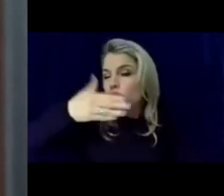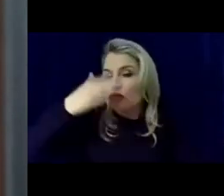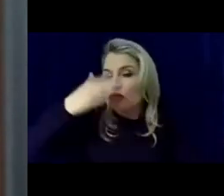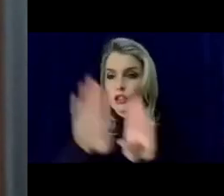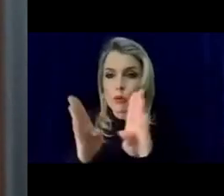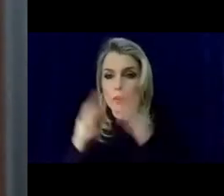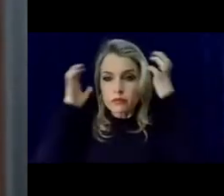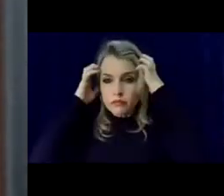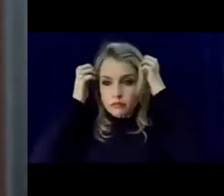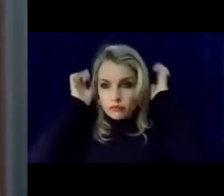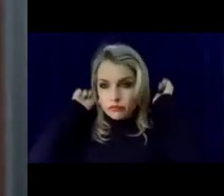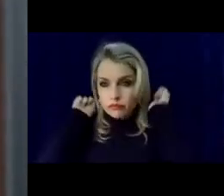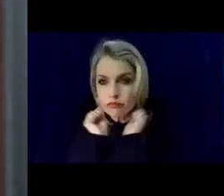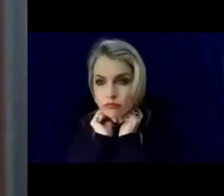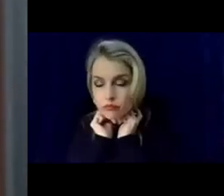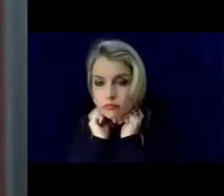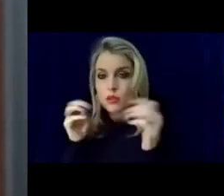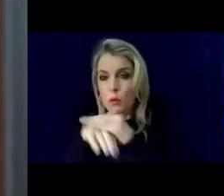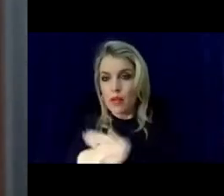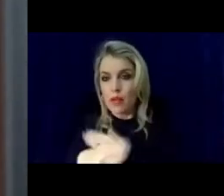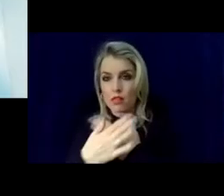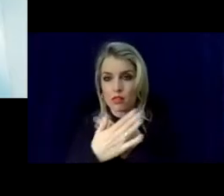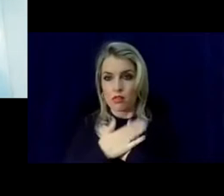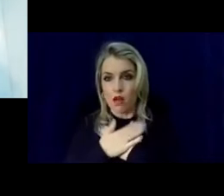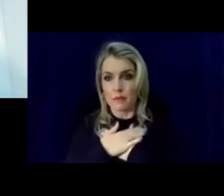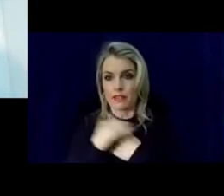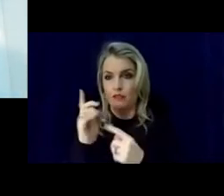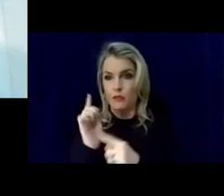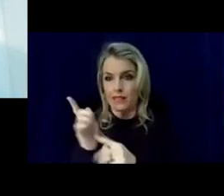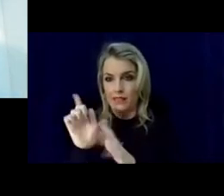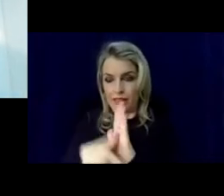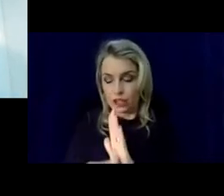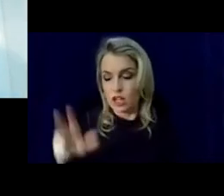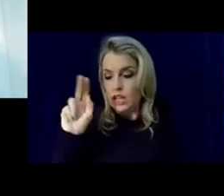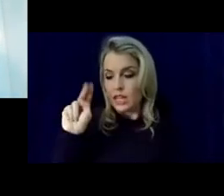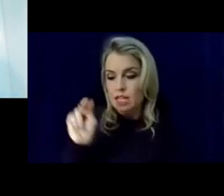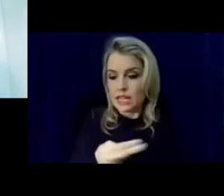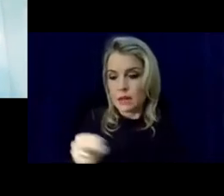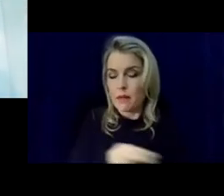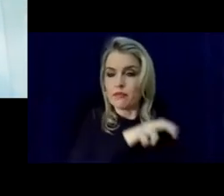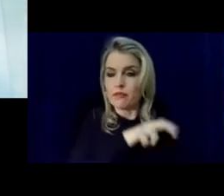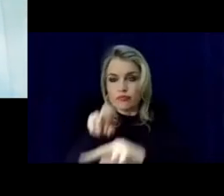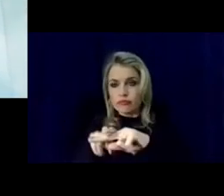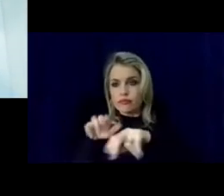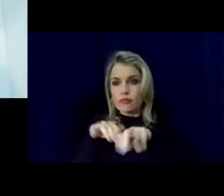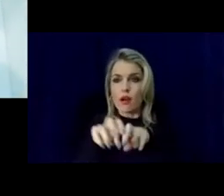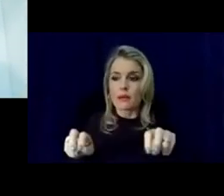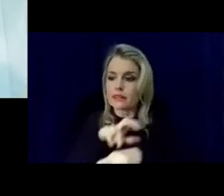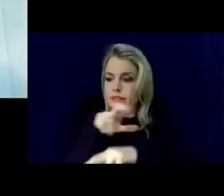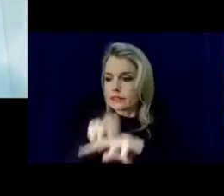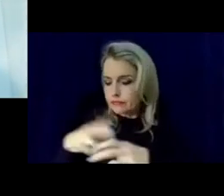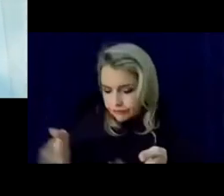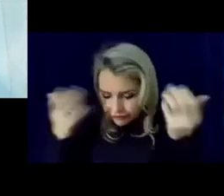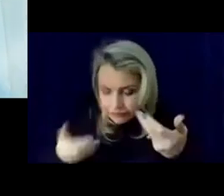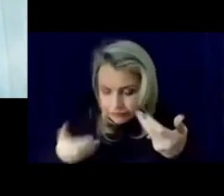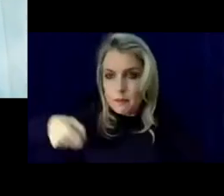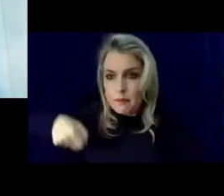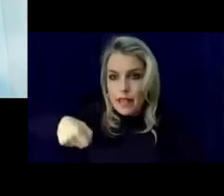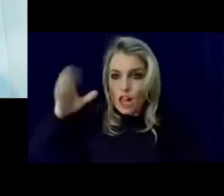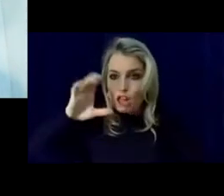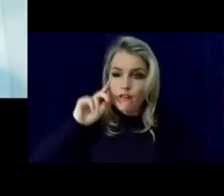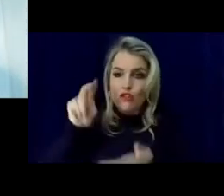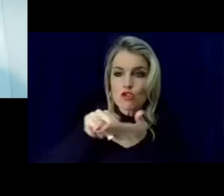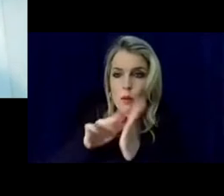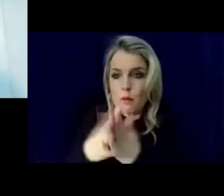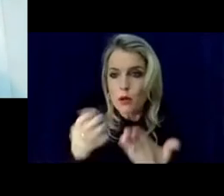from her ears. Interior, lobby. Moments later, Nima plops down onto a bench and digs in her bag to produce her notebook and pen.